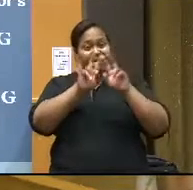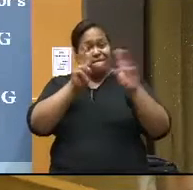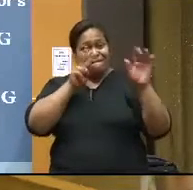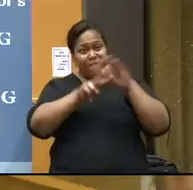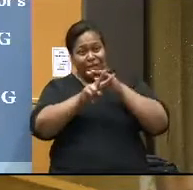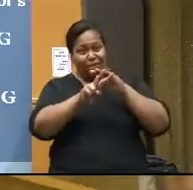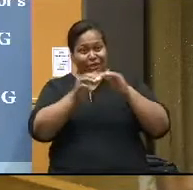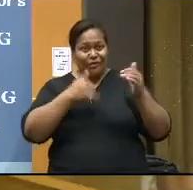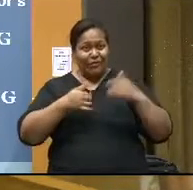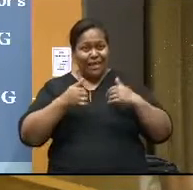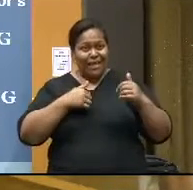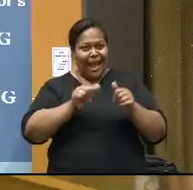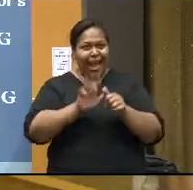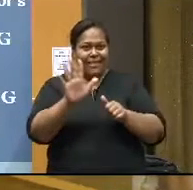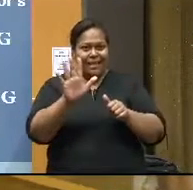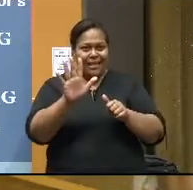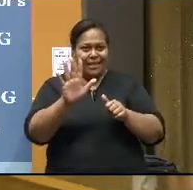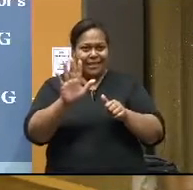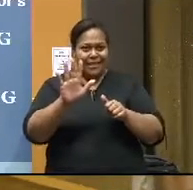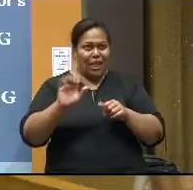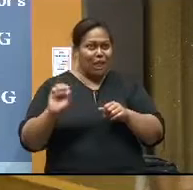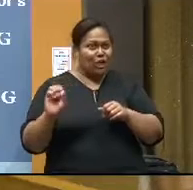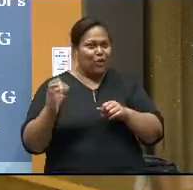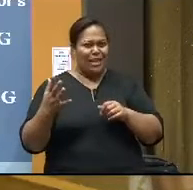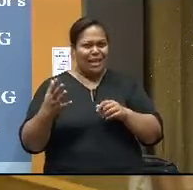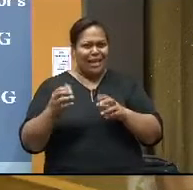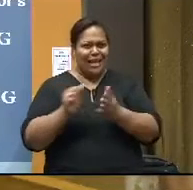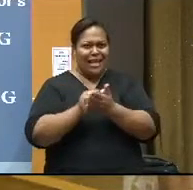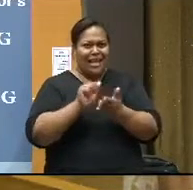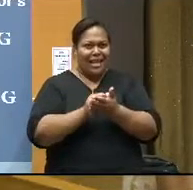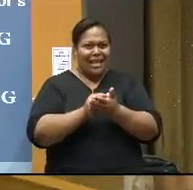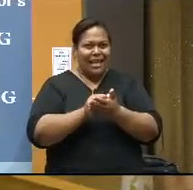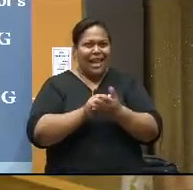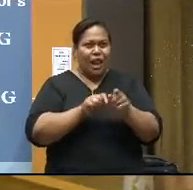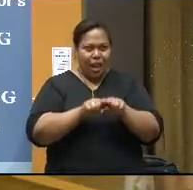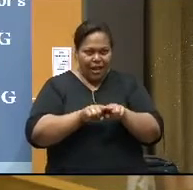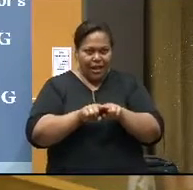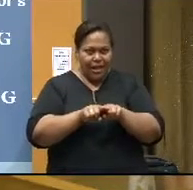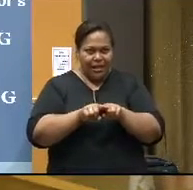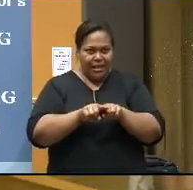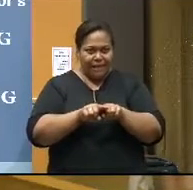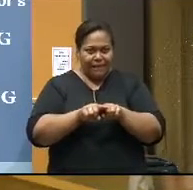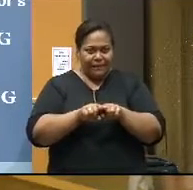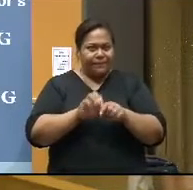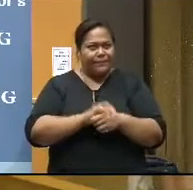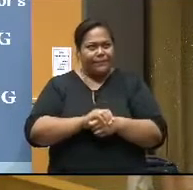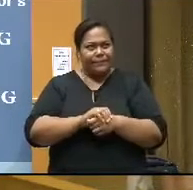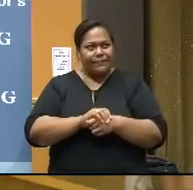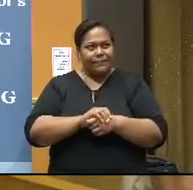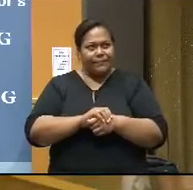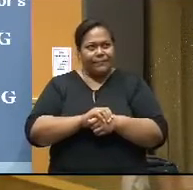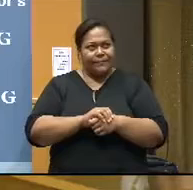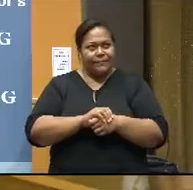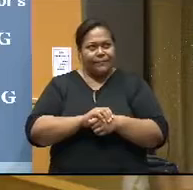in uniquely Pacific learning and innovation for sustainable development of Pacific people,